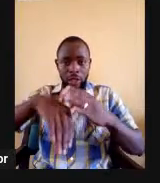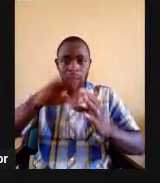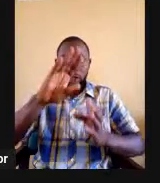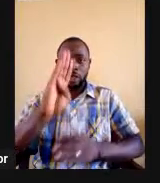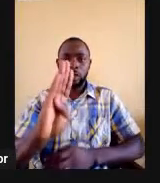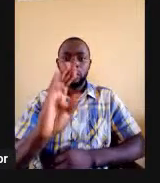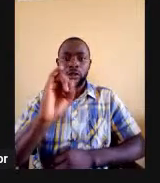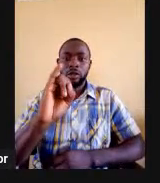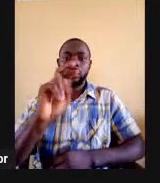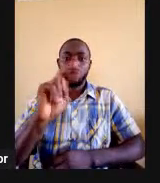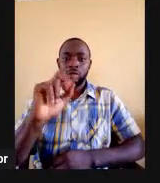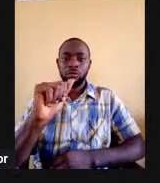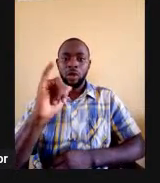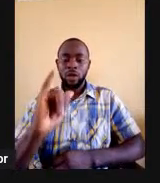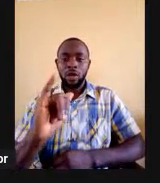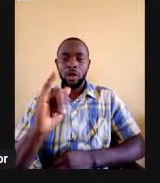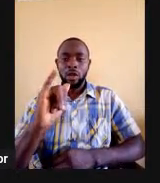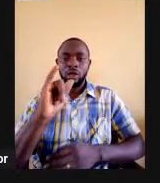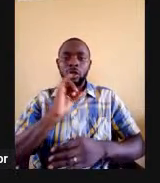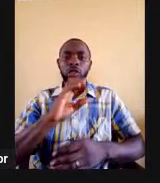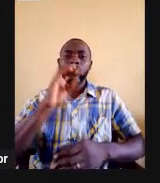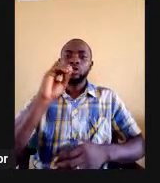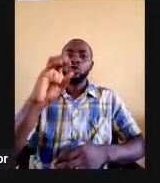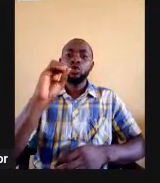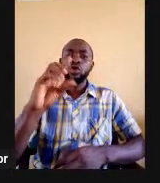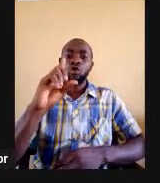by 001,